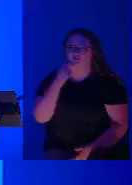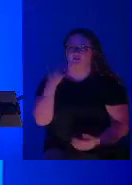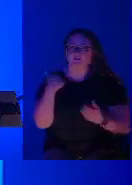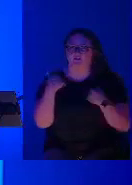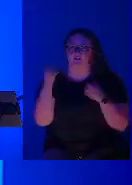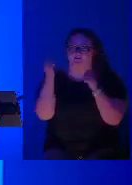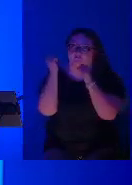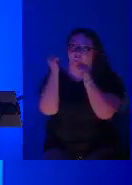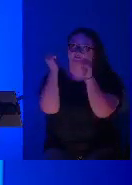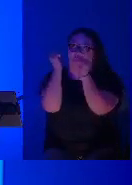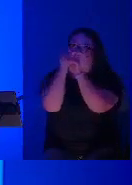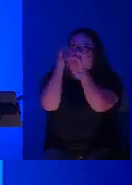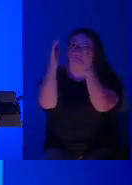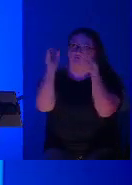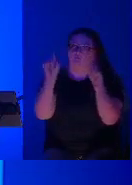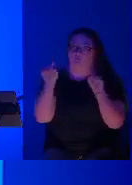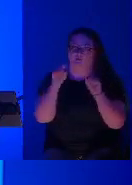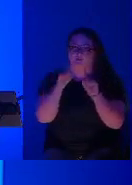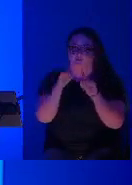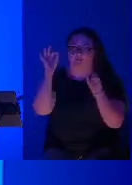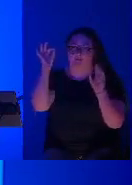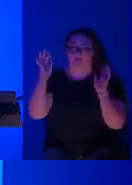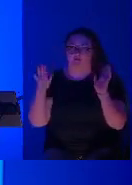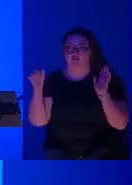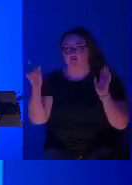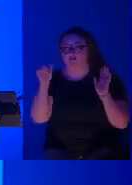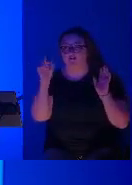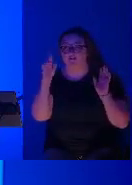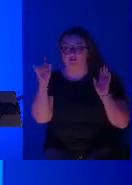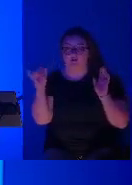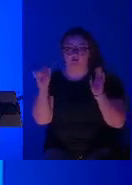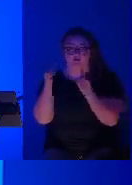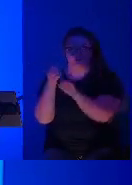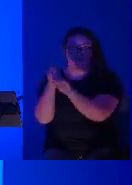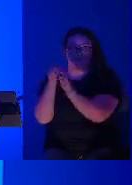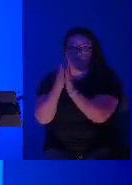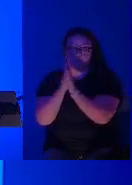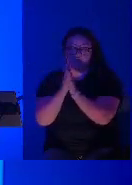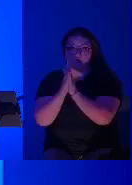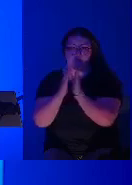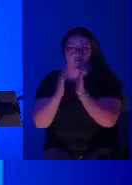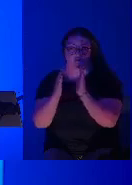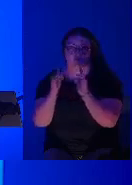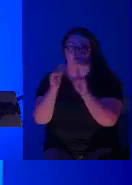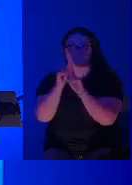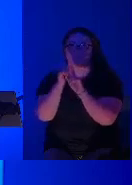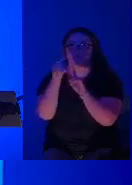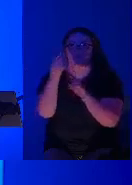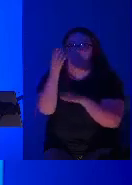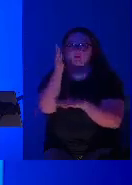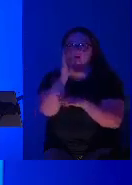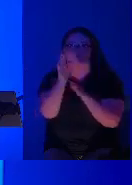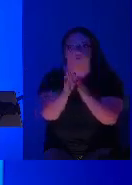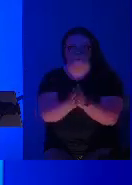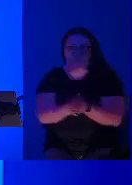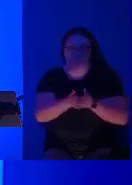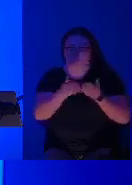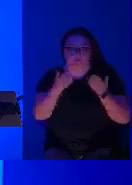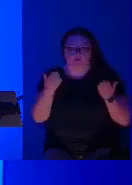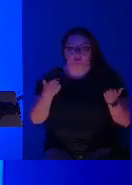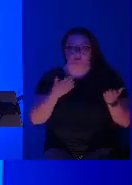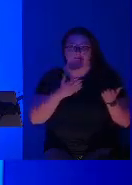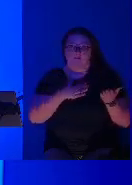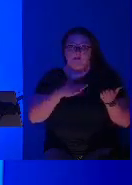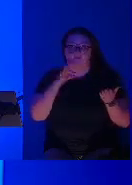had a visual when Pastor Larry was praying of the Word of God opened and